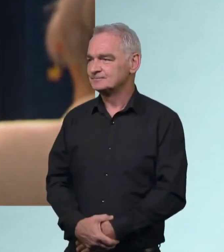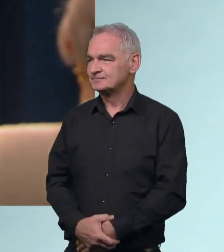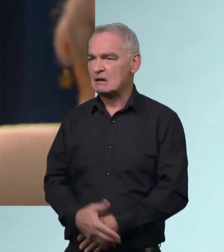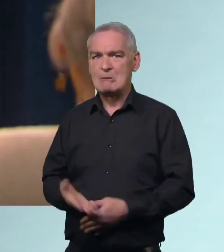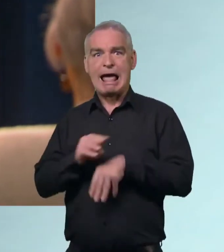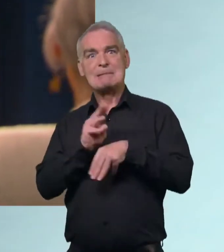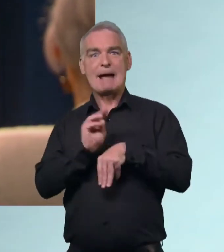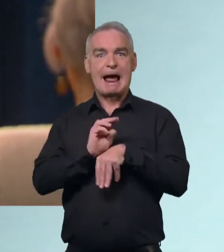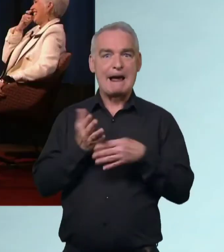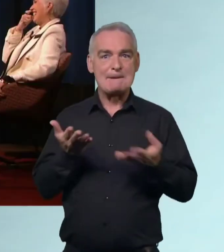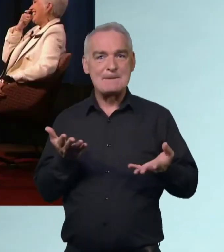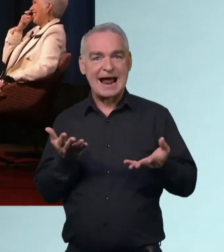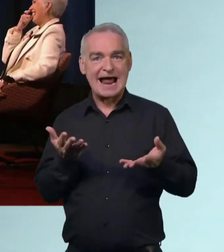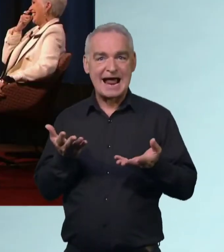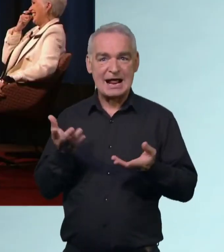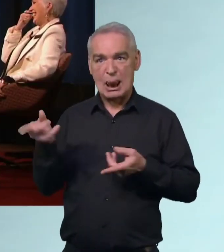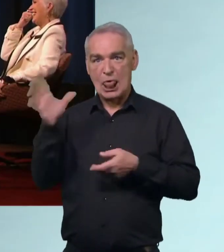garden.